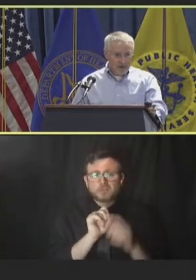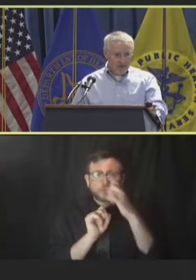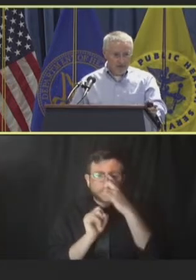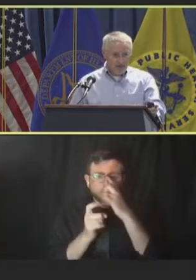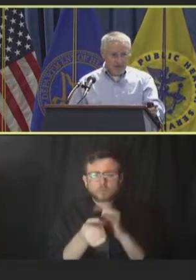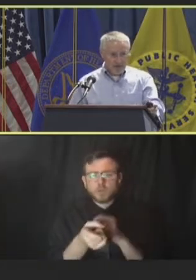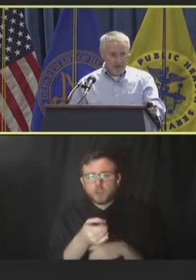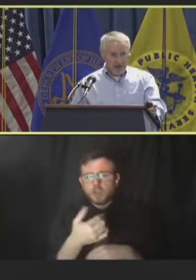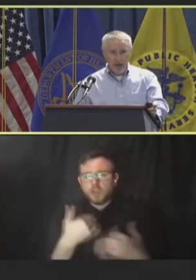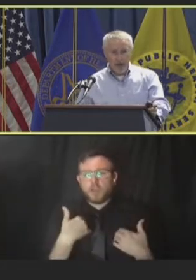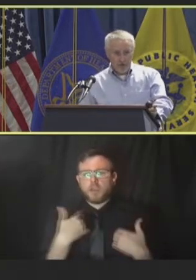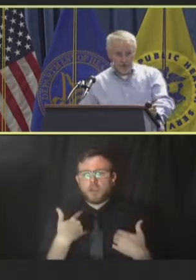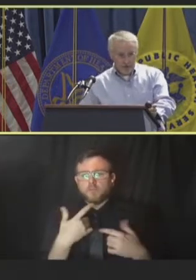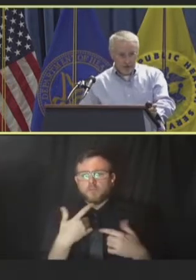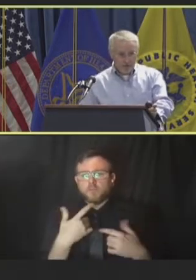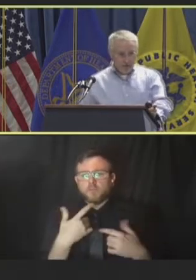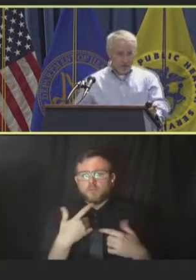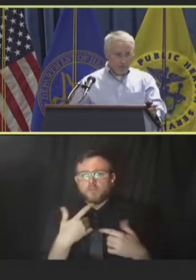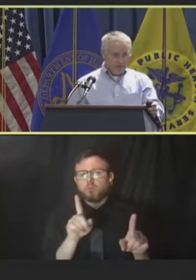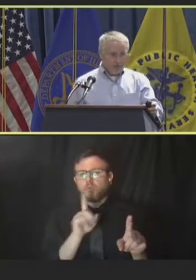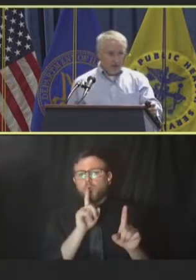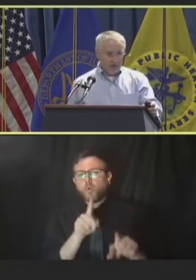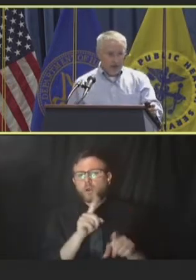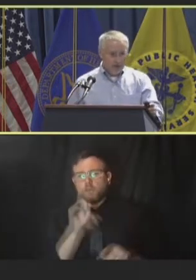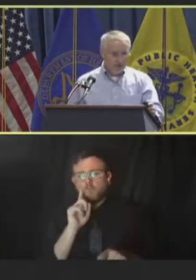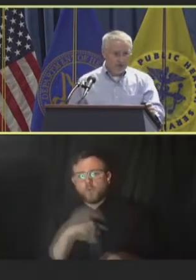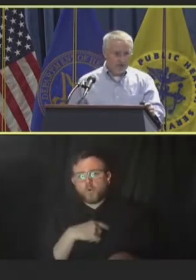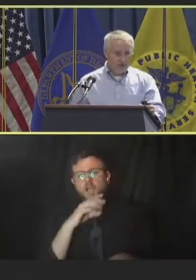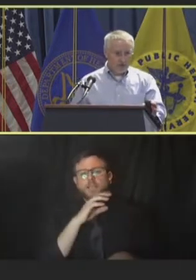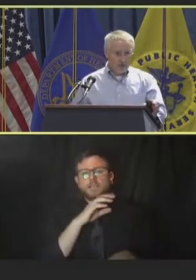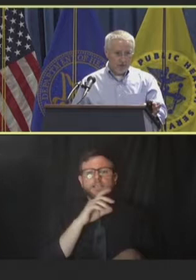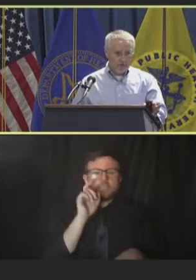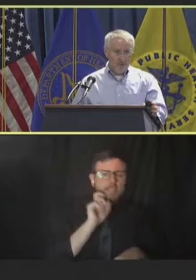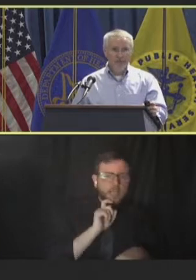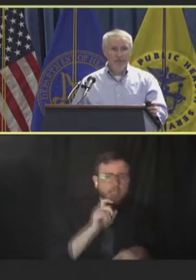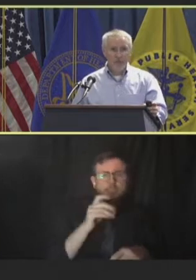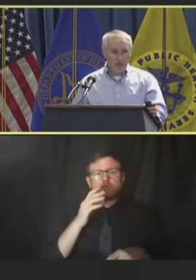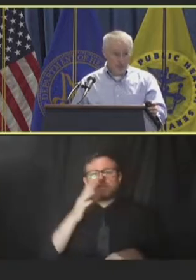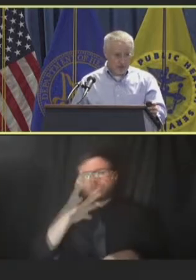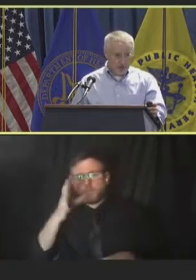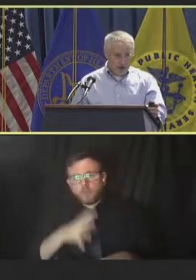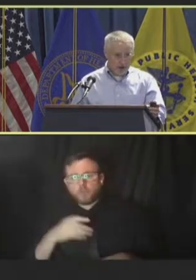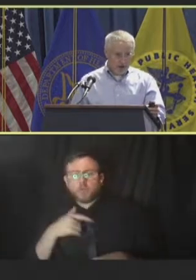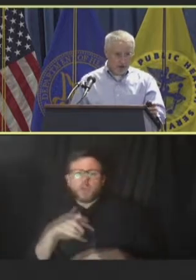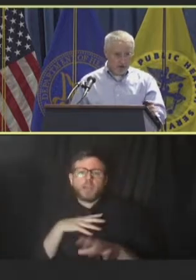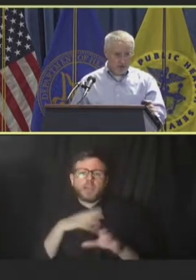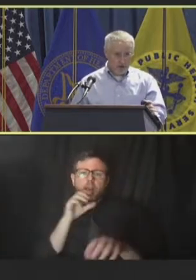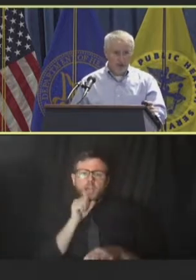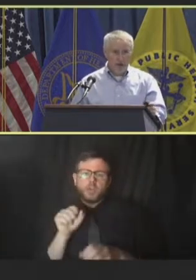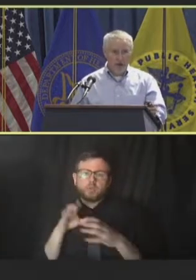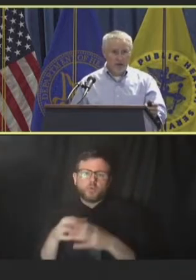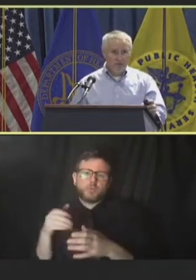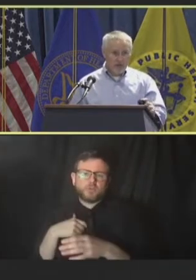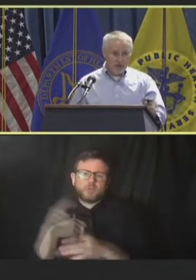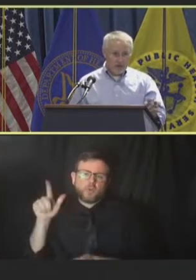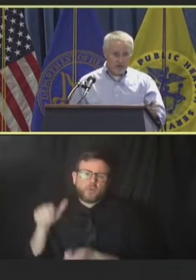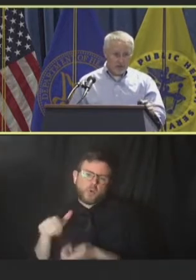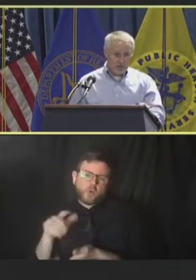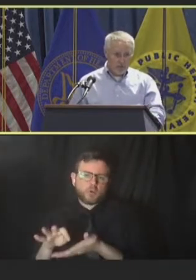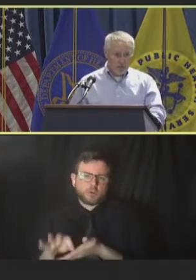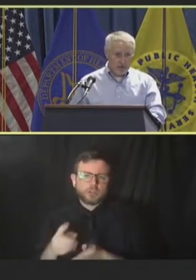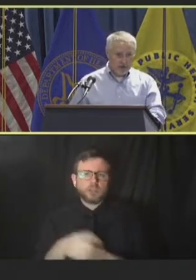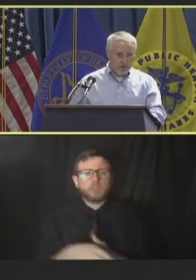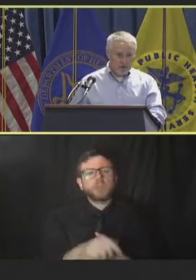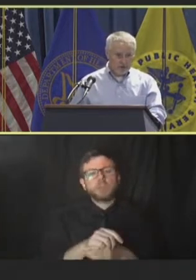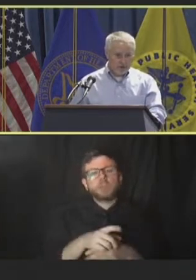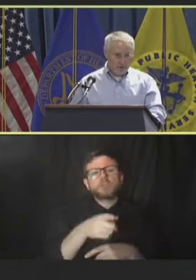The Vaccine Safety Data Link, or the VSD rapid cycle analysis, showed the only safety signal was on myocarditis pericarditis in the